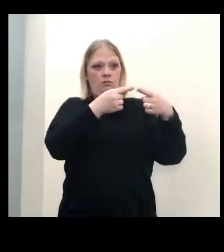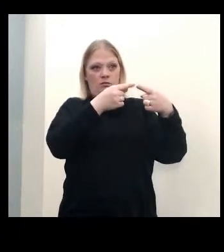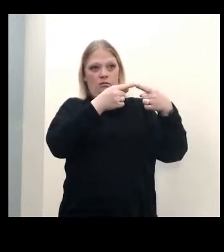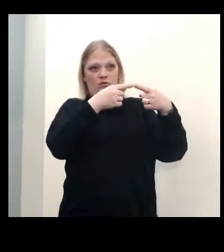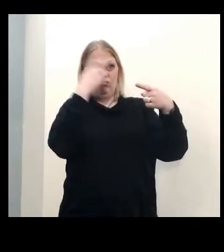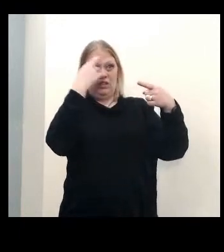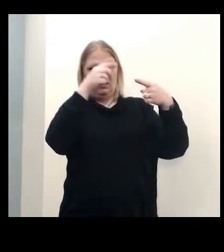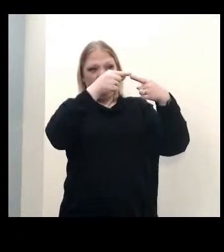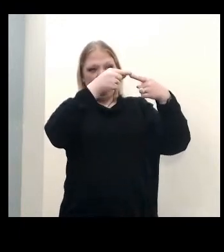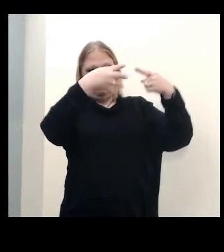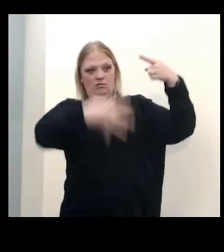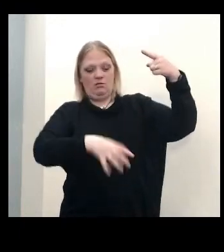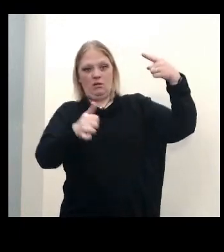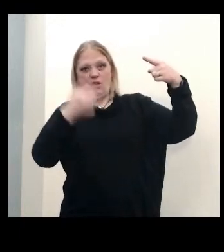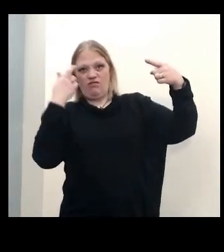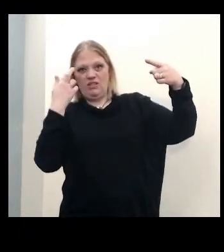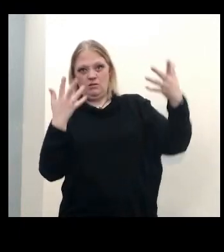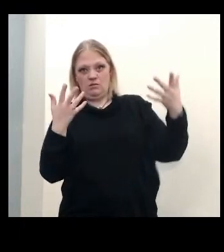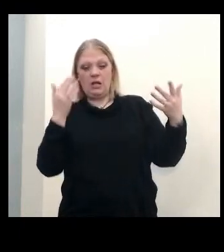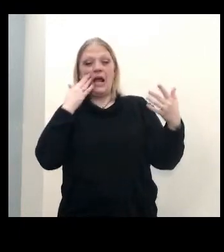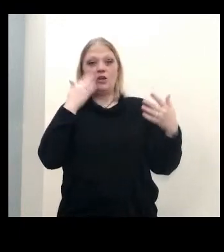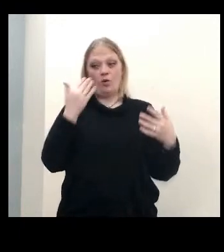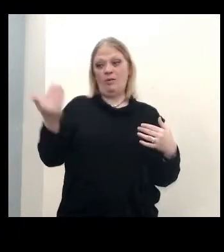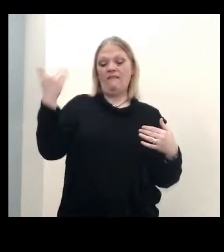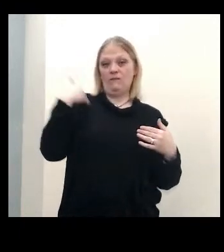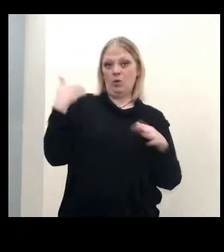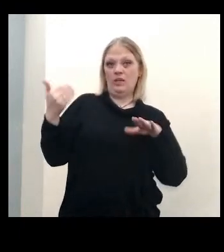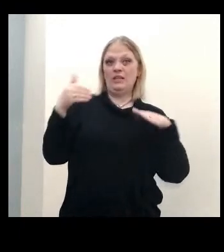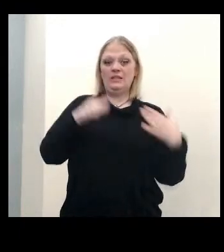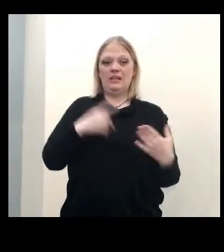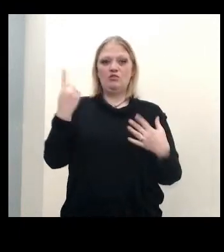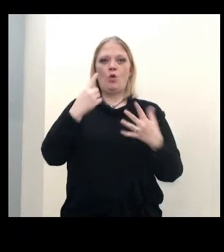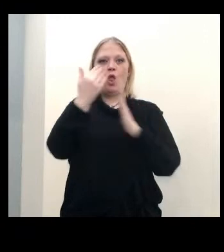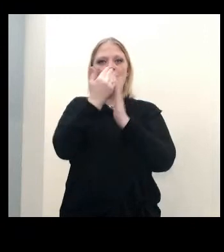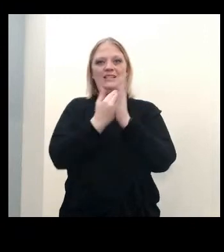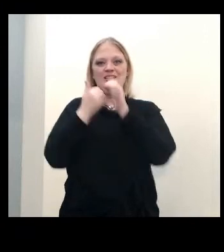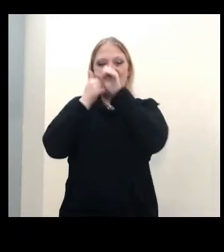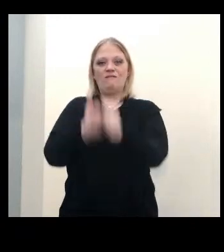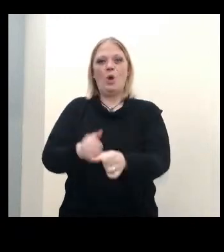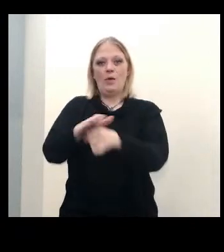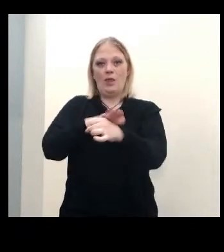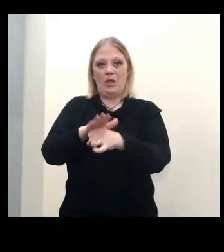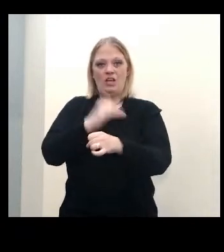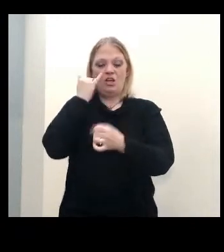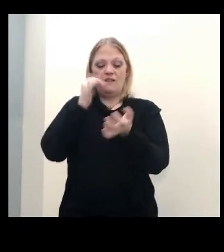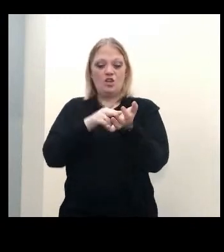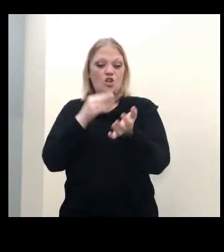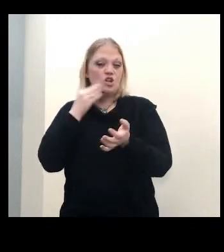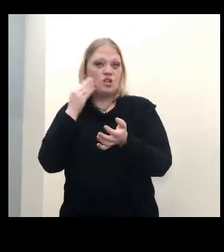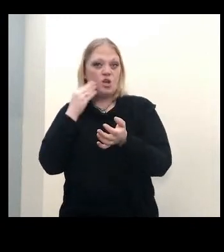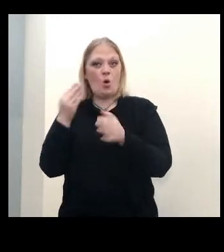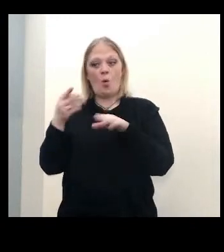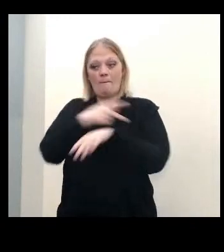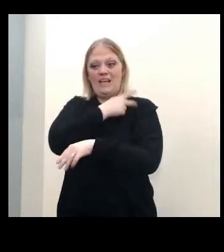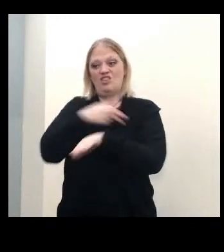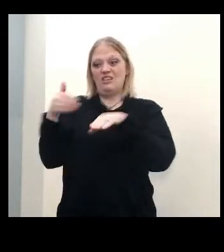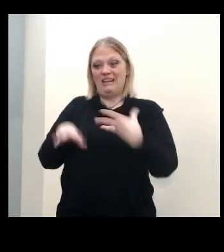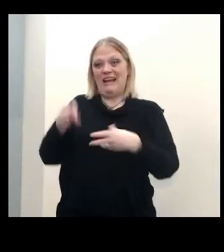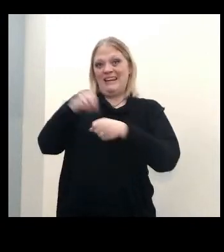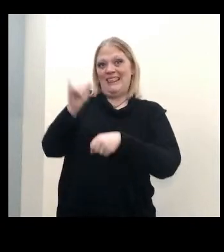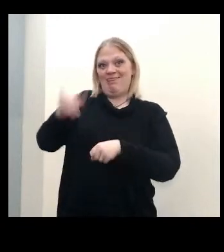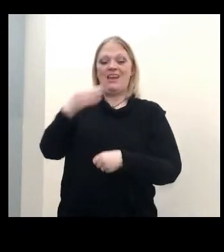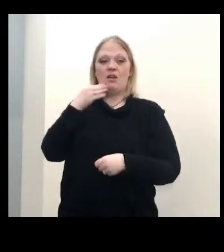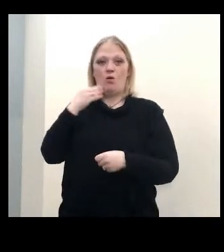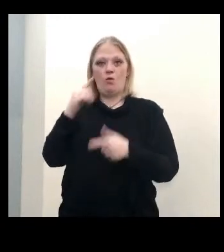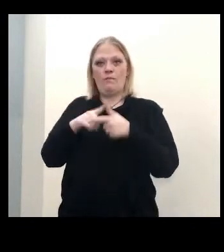years, deaths were listed by the location. If a nursing home patient died in a nursing home, they were identified as dying